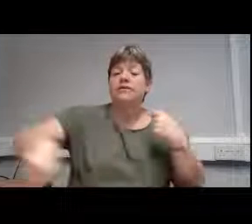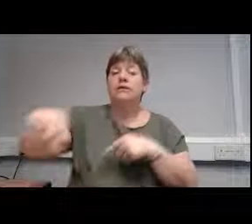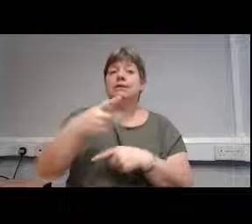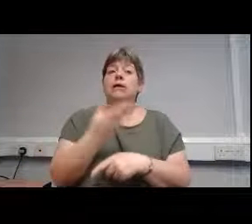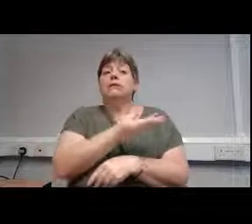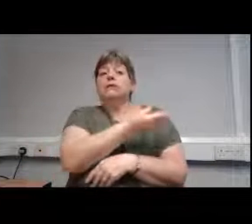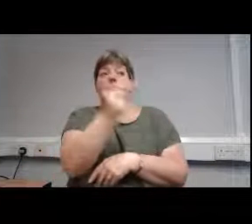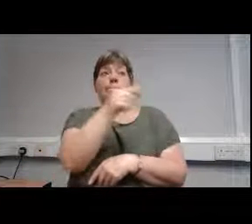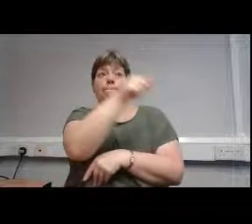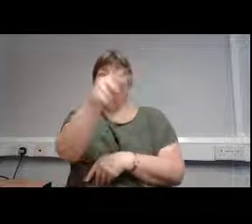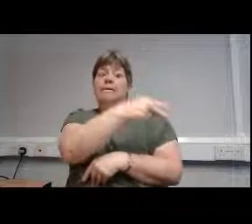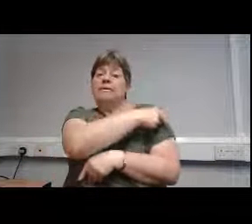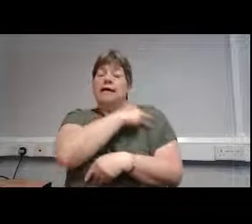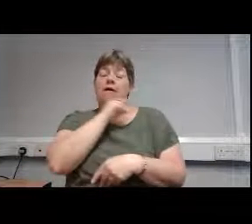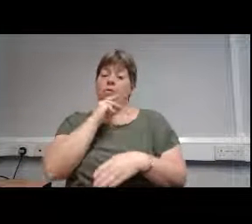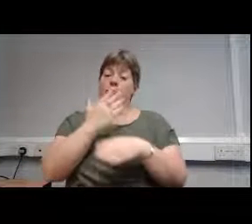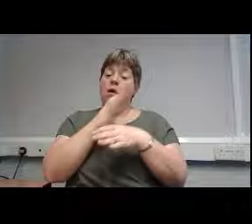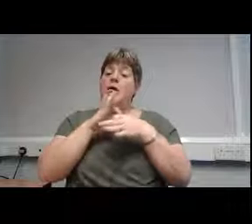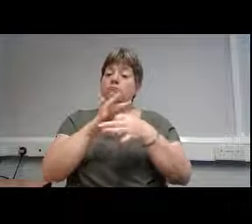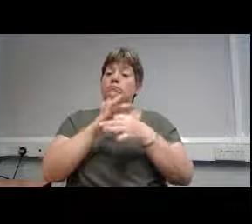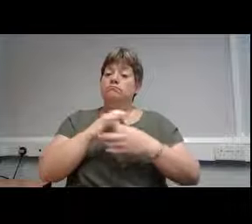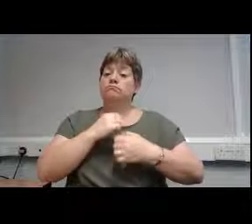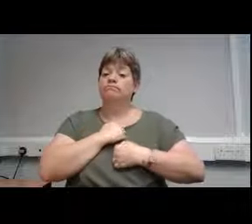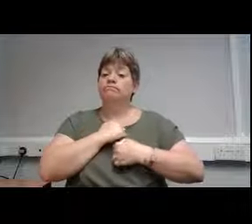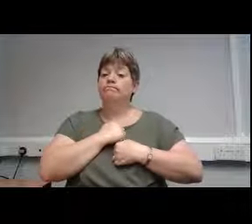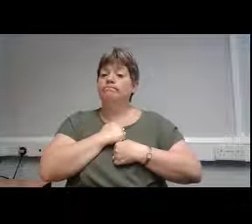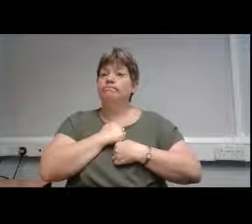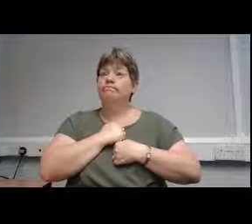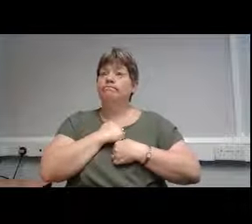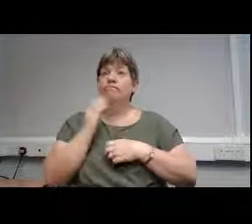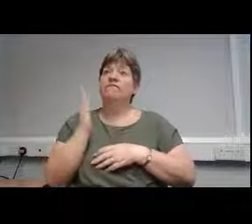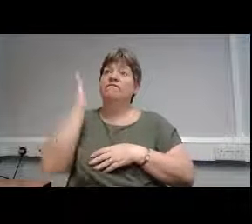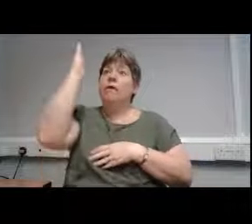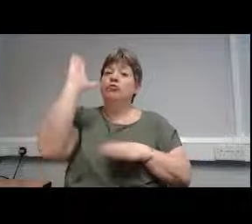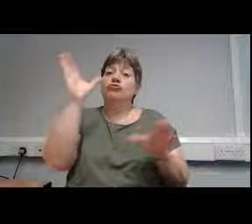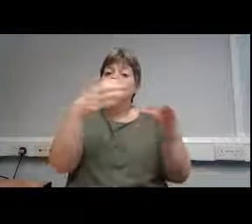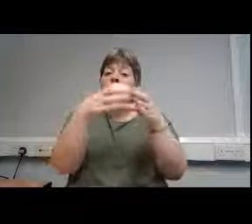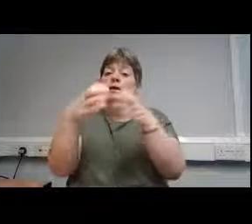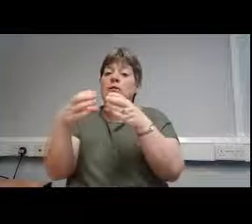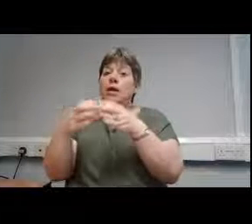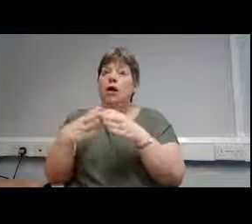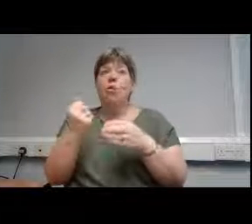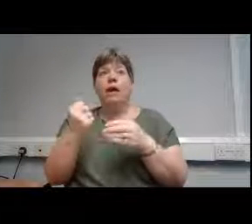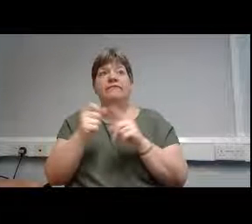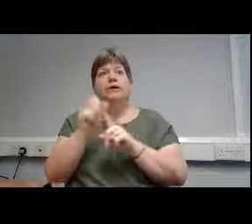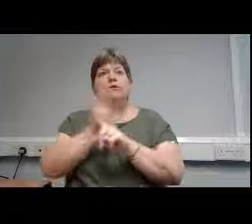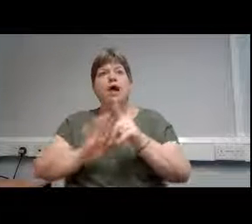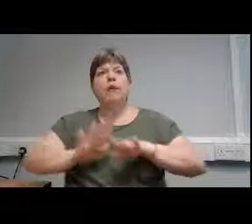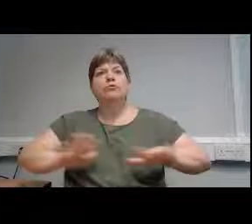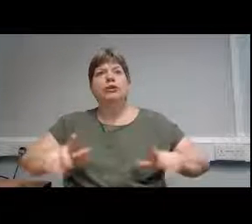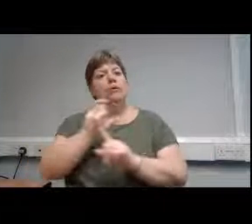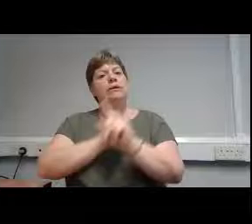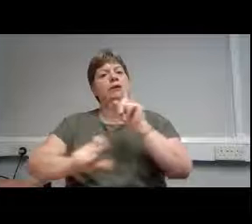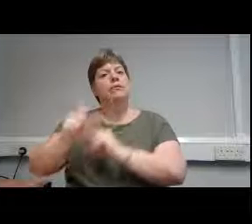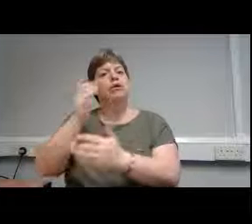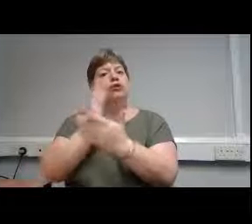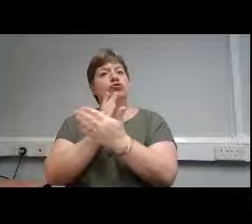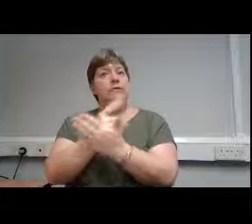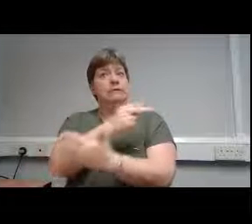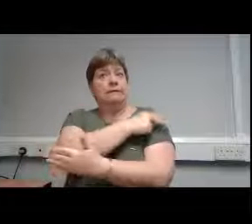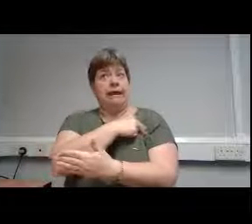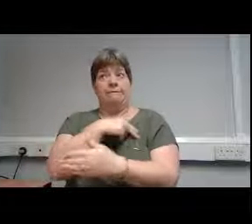those staff work within our voluntary sector. We've got Derbyshire County Community Trust employees working